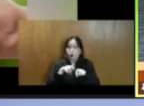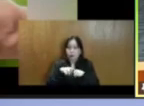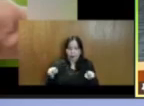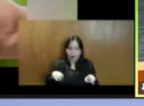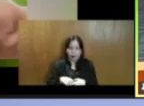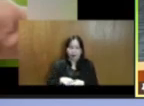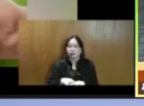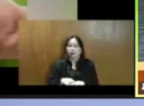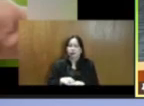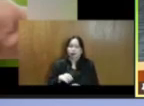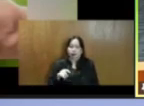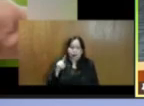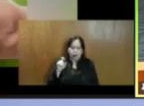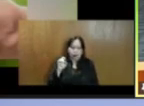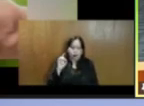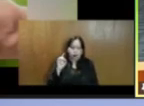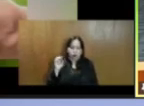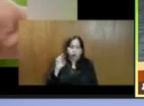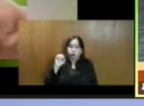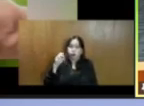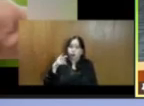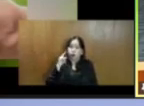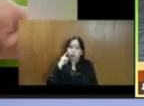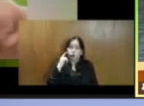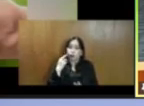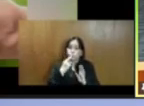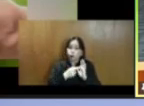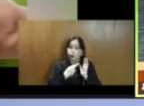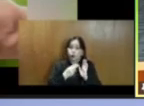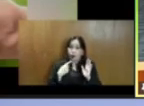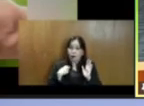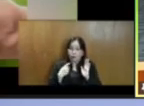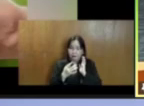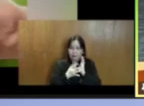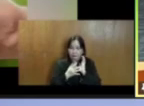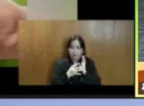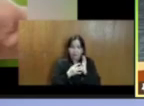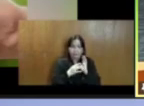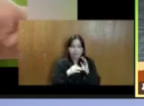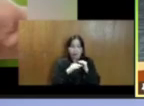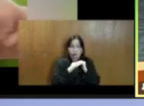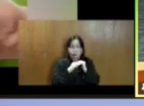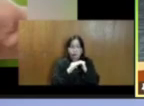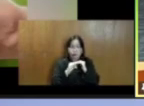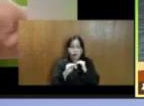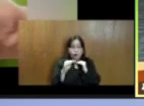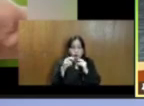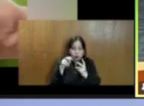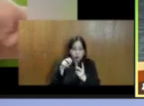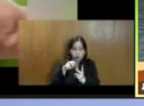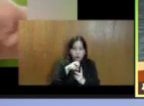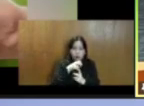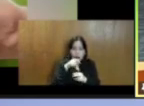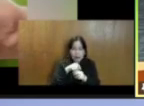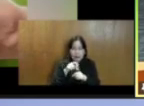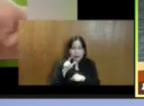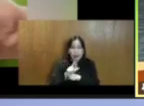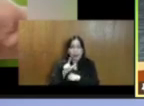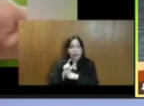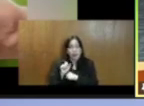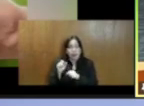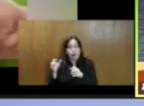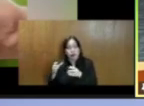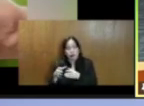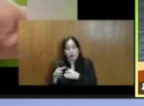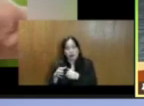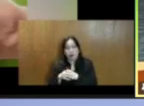The question for you, Dr. Sharp, is do you see a role for digitization in sustainability transitions in the labor market? And perhaps you can